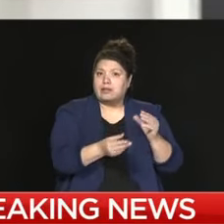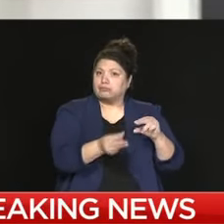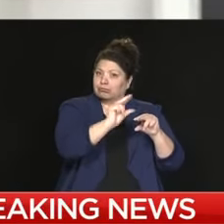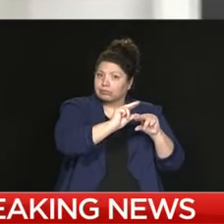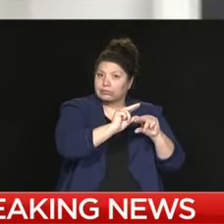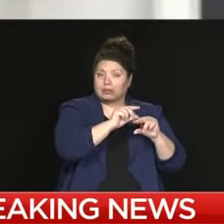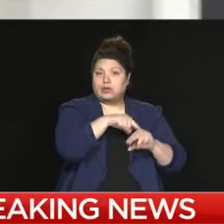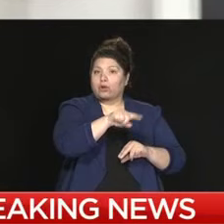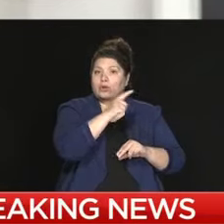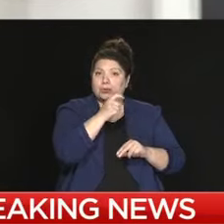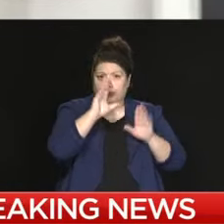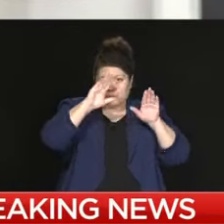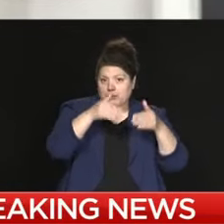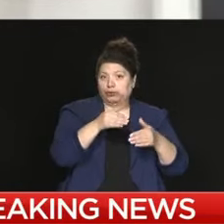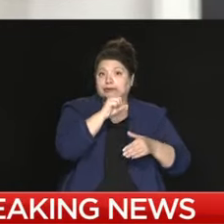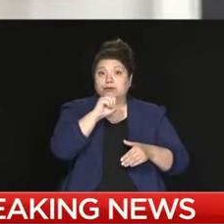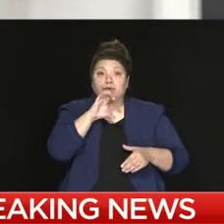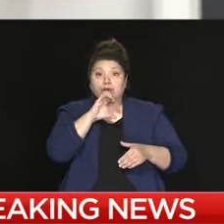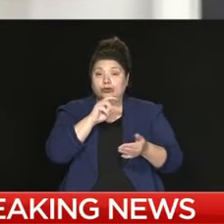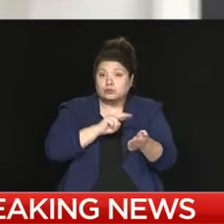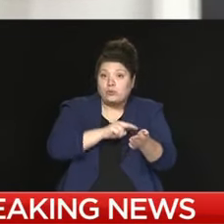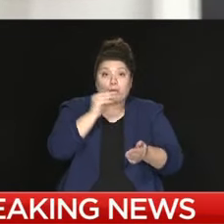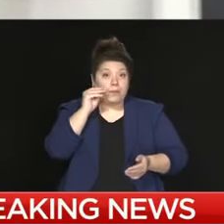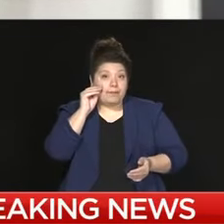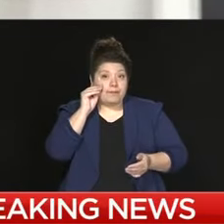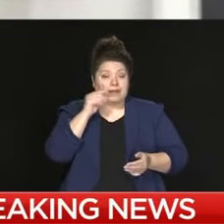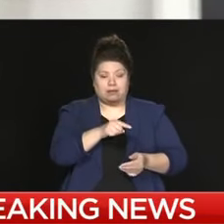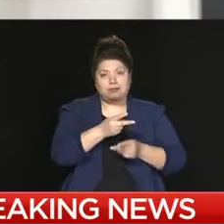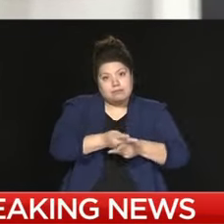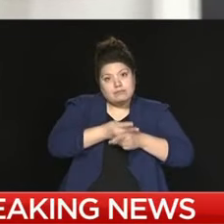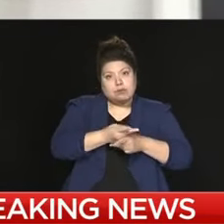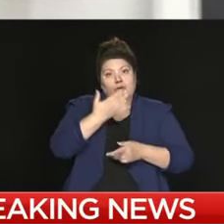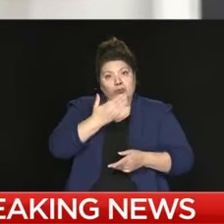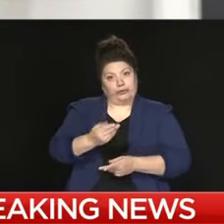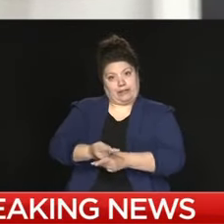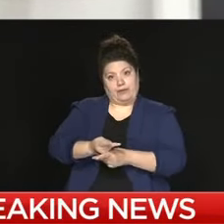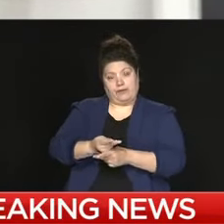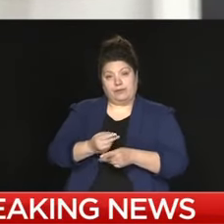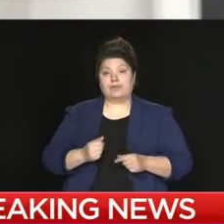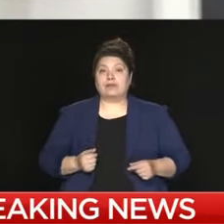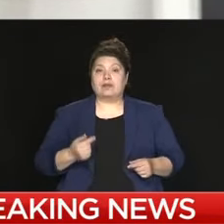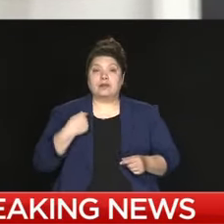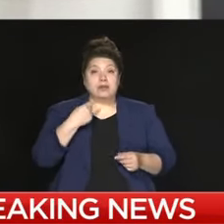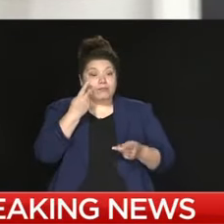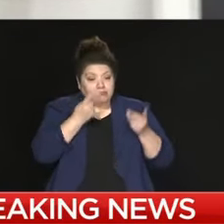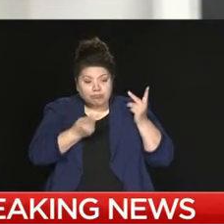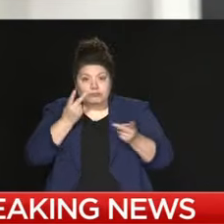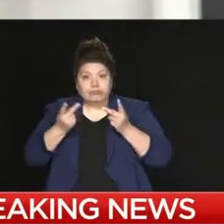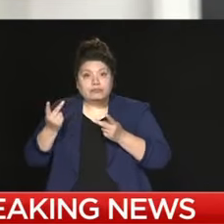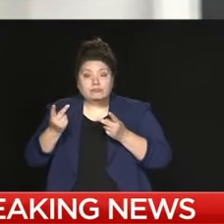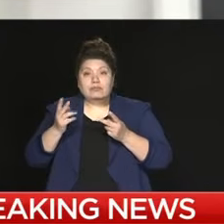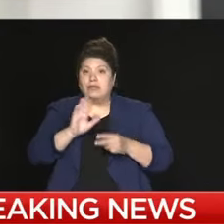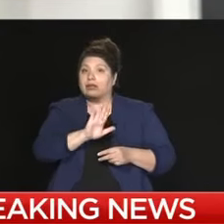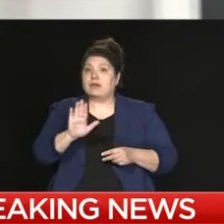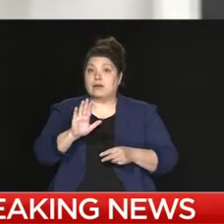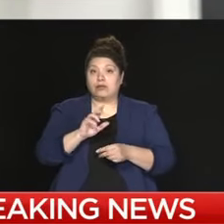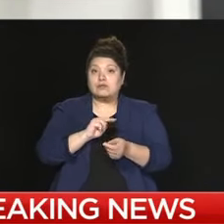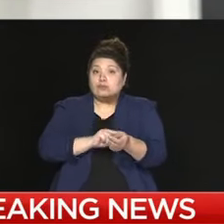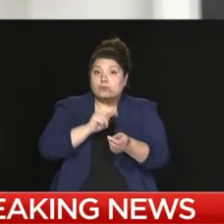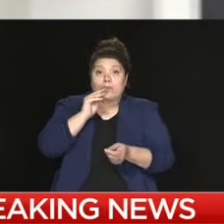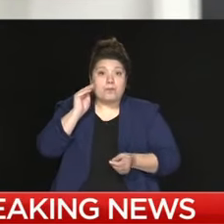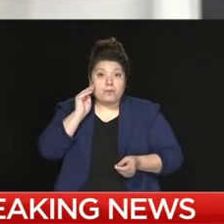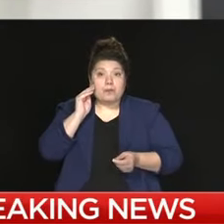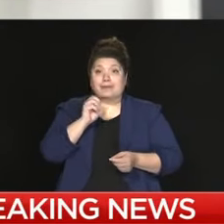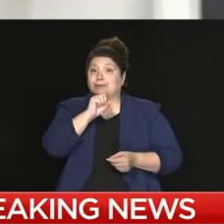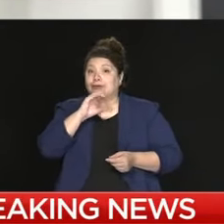will receive the care that they deserve. What we're witnessing in long-term care facilities across the country is